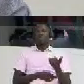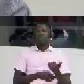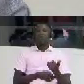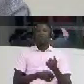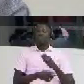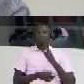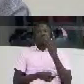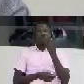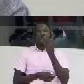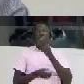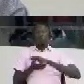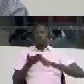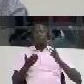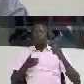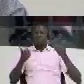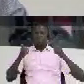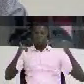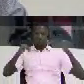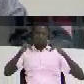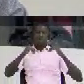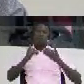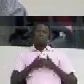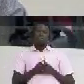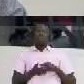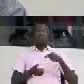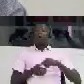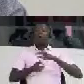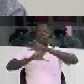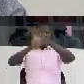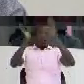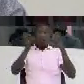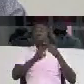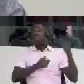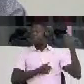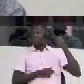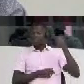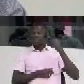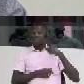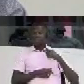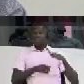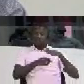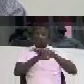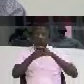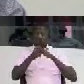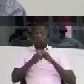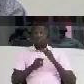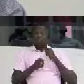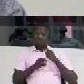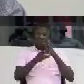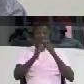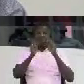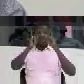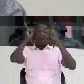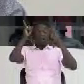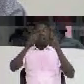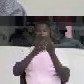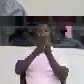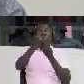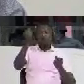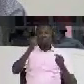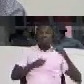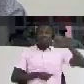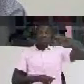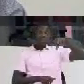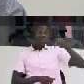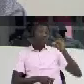that all the hearings will be covered and streamed live by both QTV